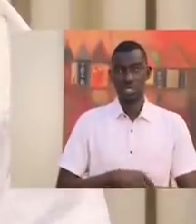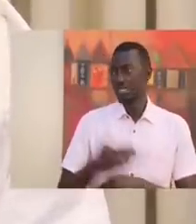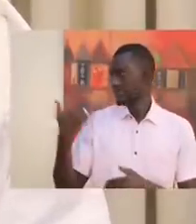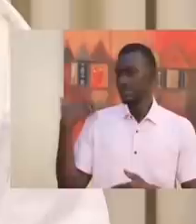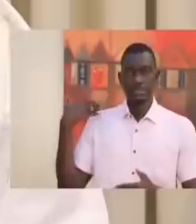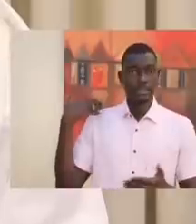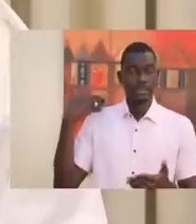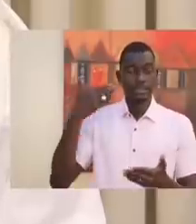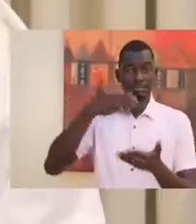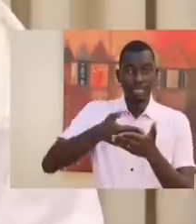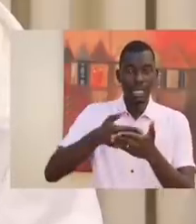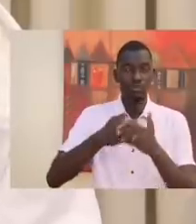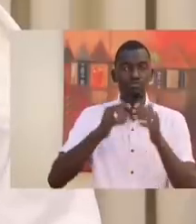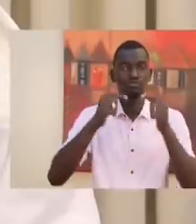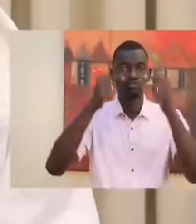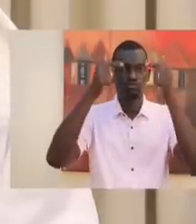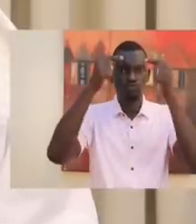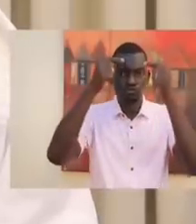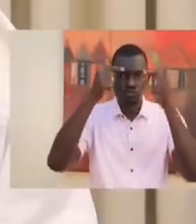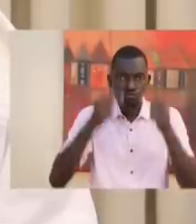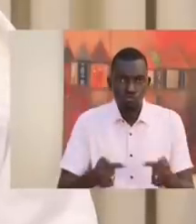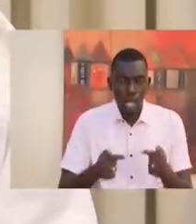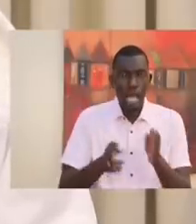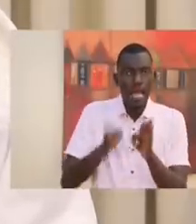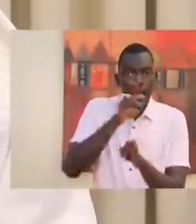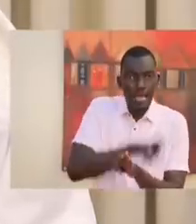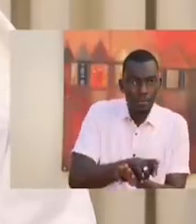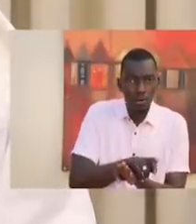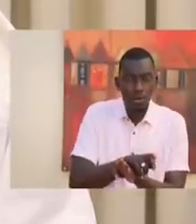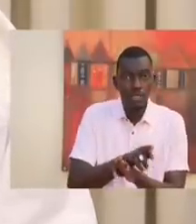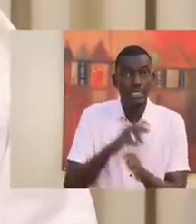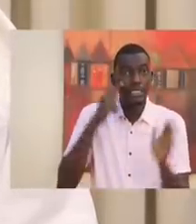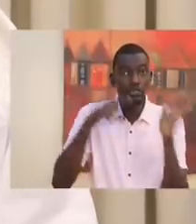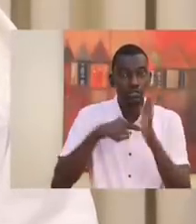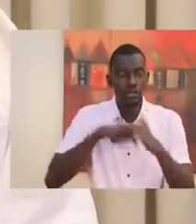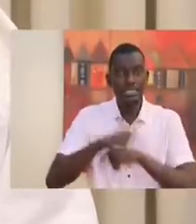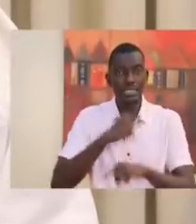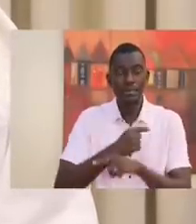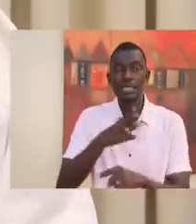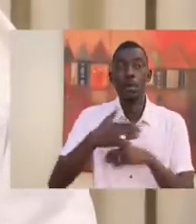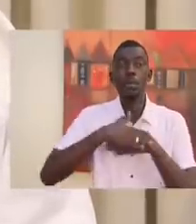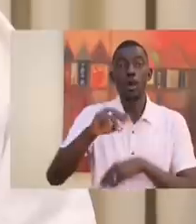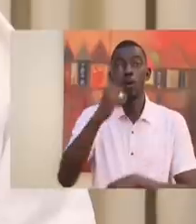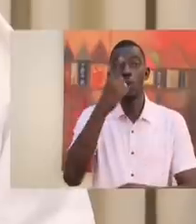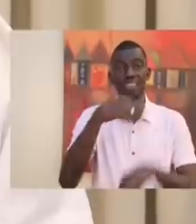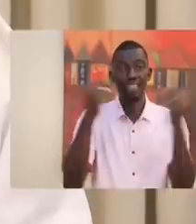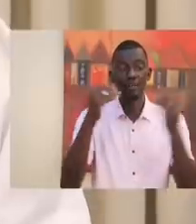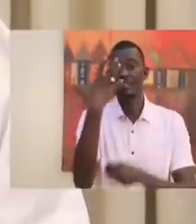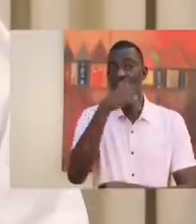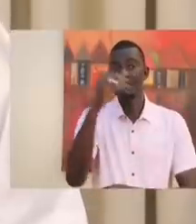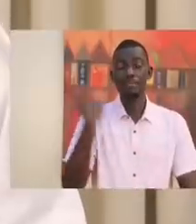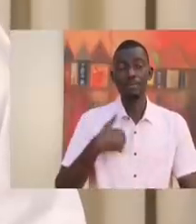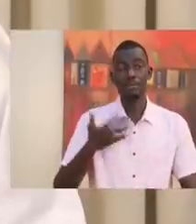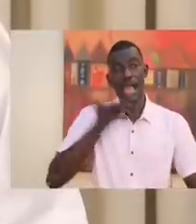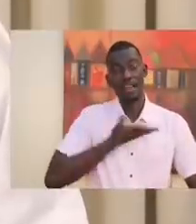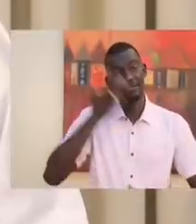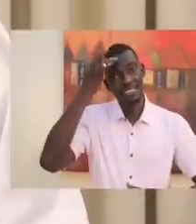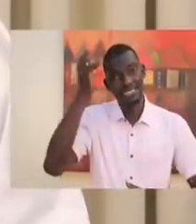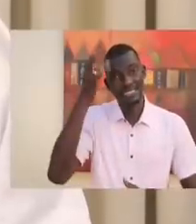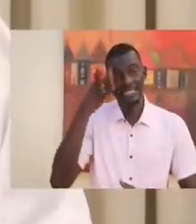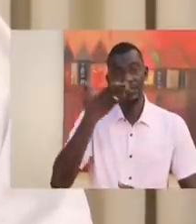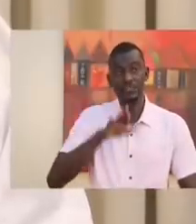kijele. All educational institutions, universities, college, schools, madrasas, daras, masjid, and